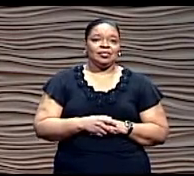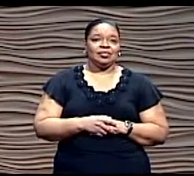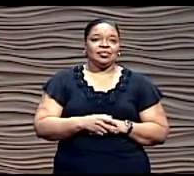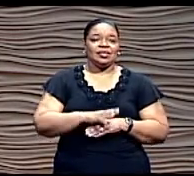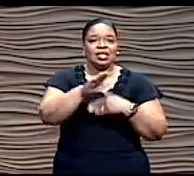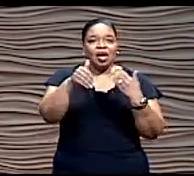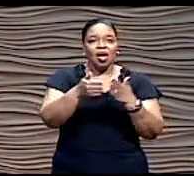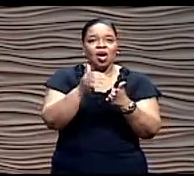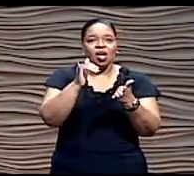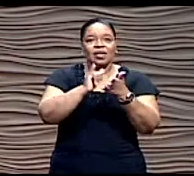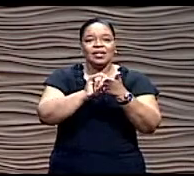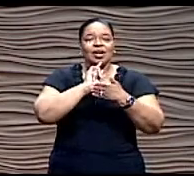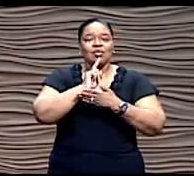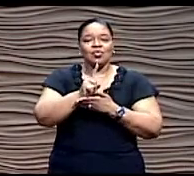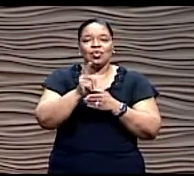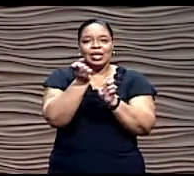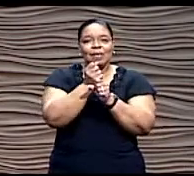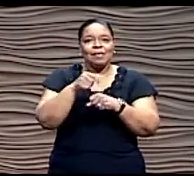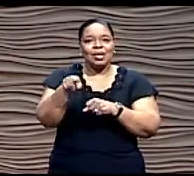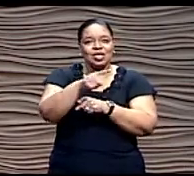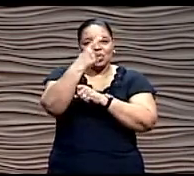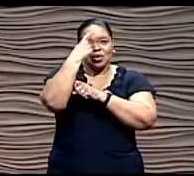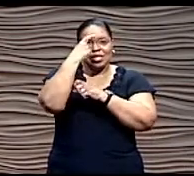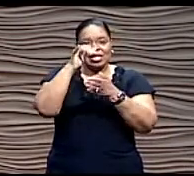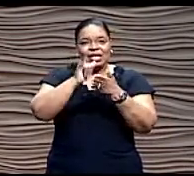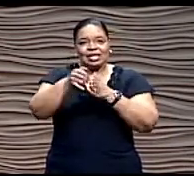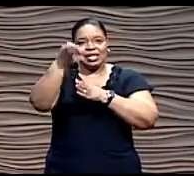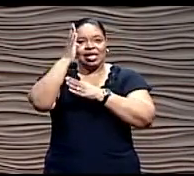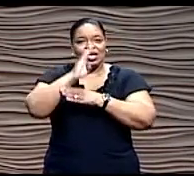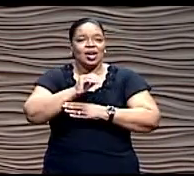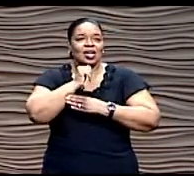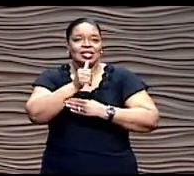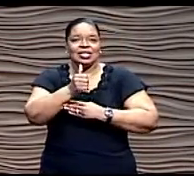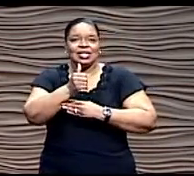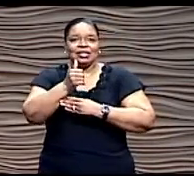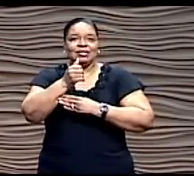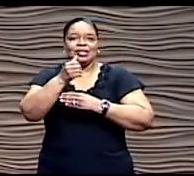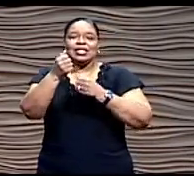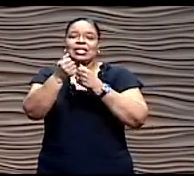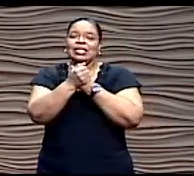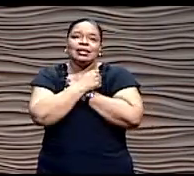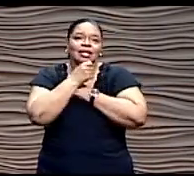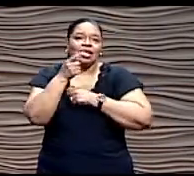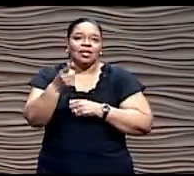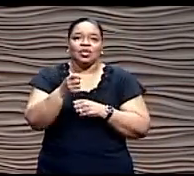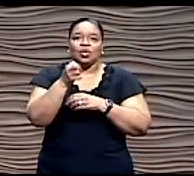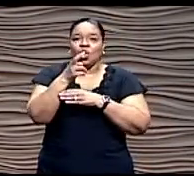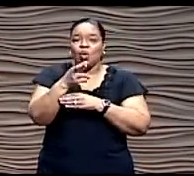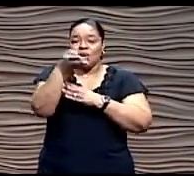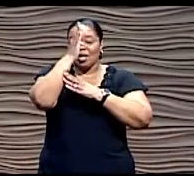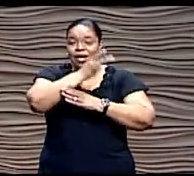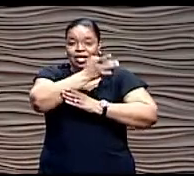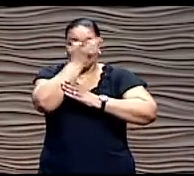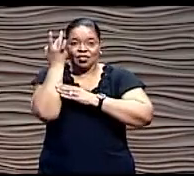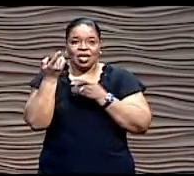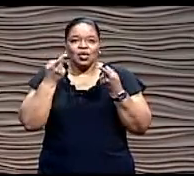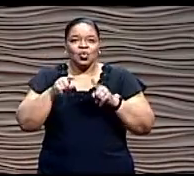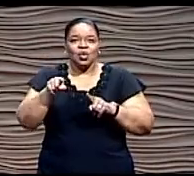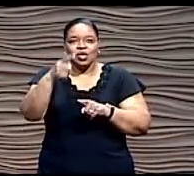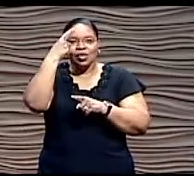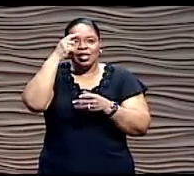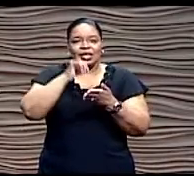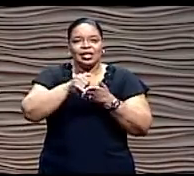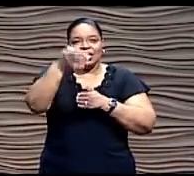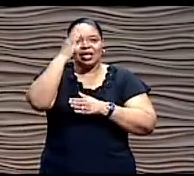And all of that makes you think that God either doesn't care or he's forgotten. Well, when you think that God is forgotten,